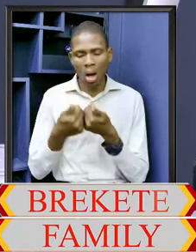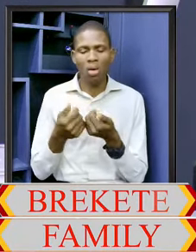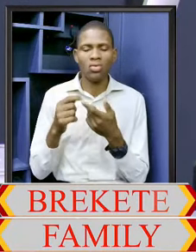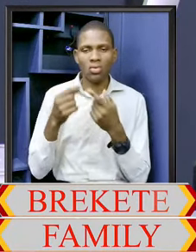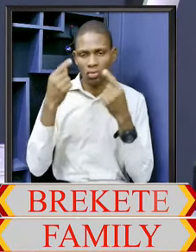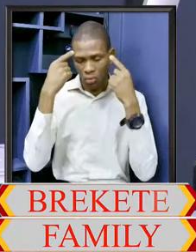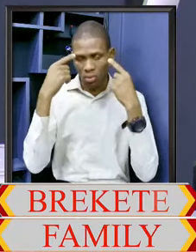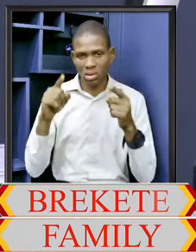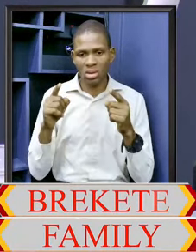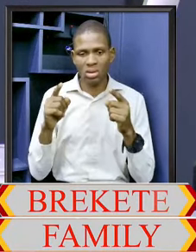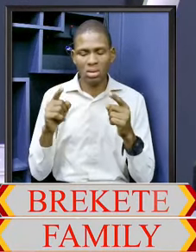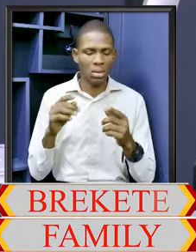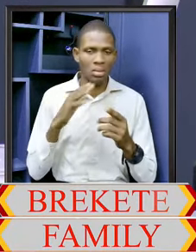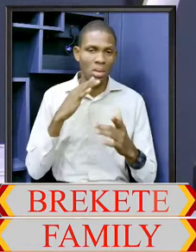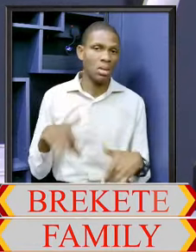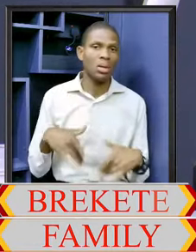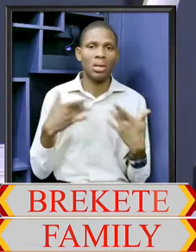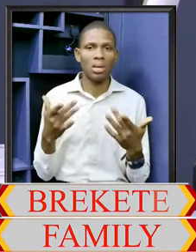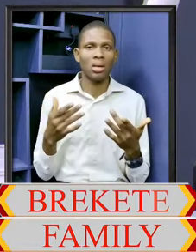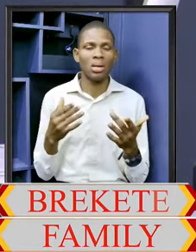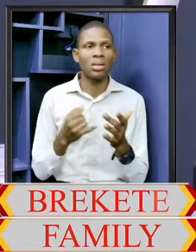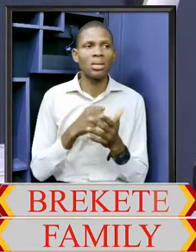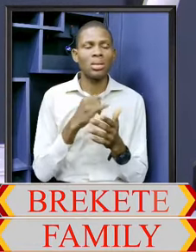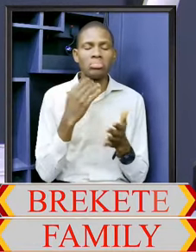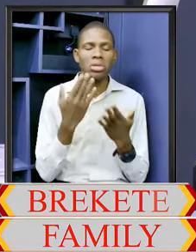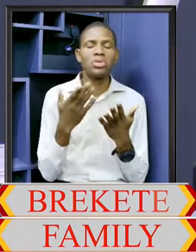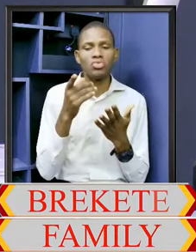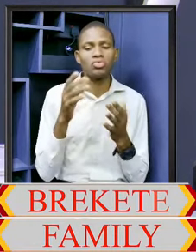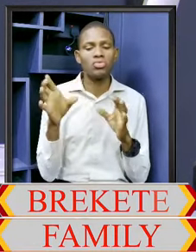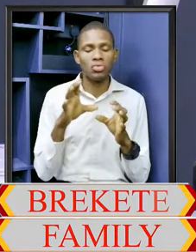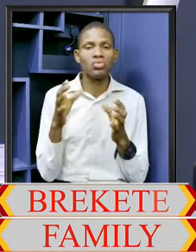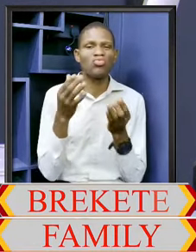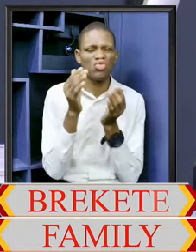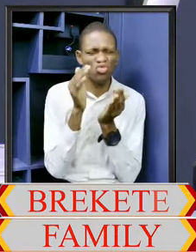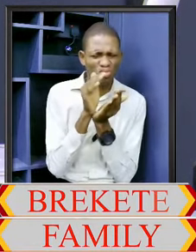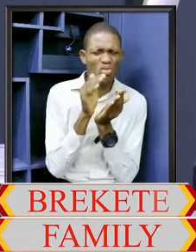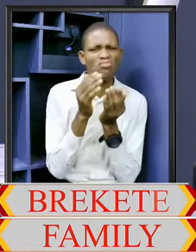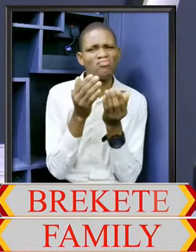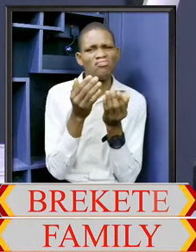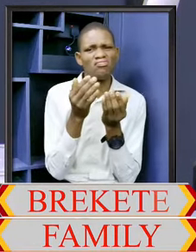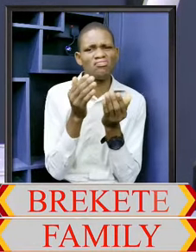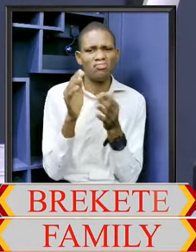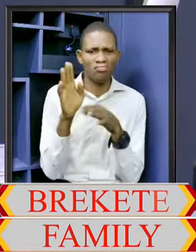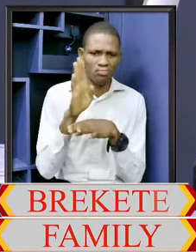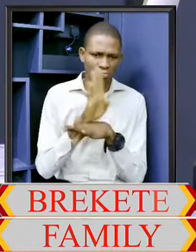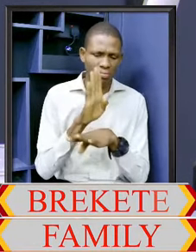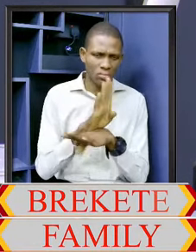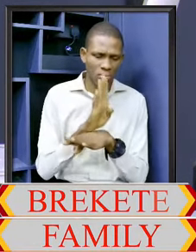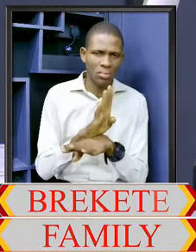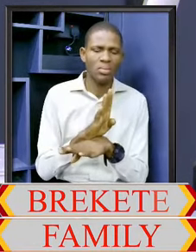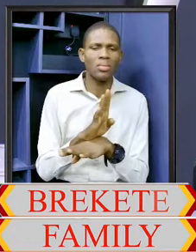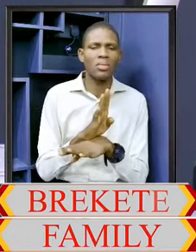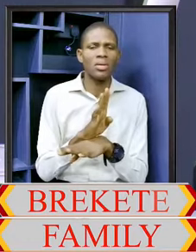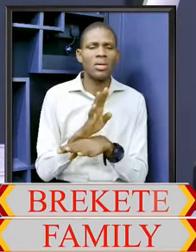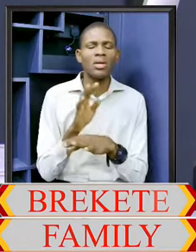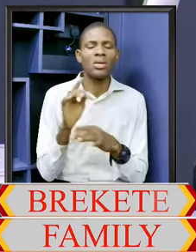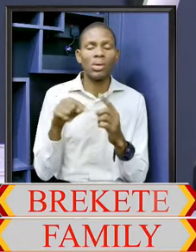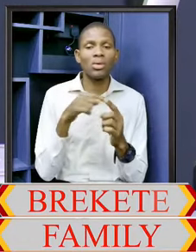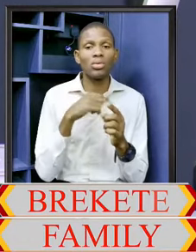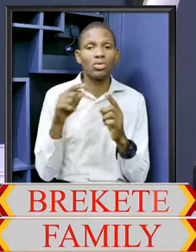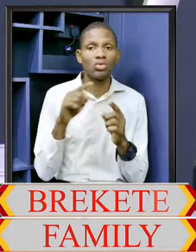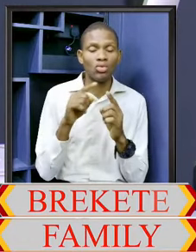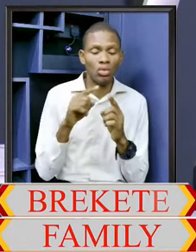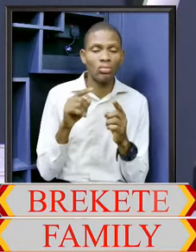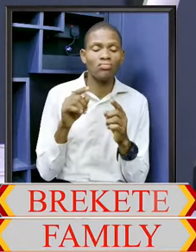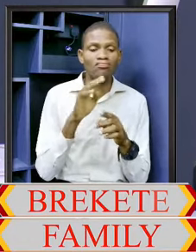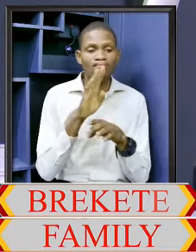survive. Now small business he they do. Mm-hmm. When we they talk about small business here, we they